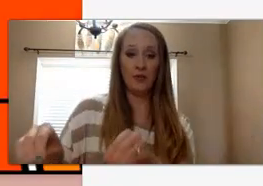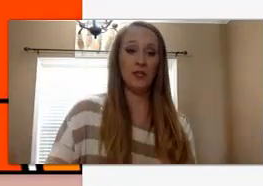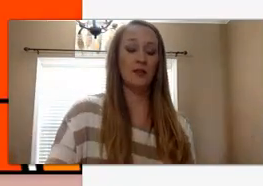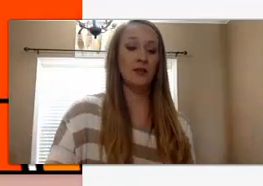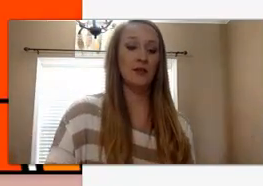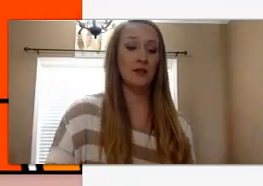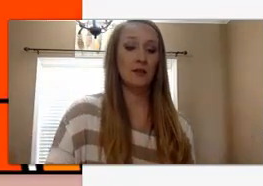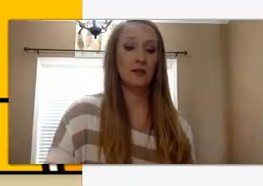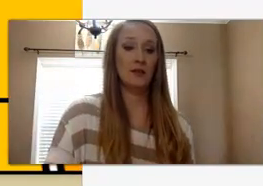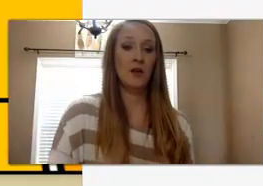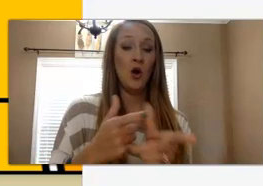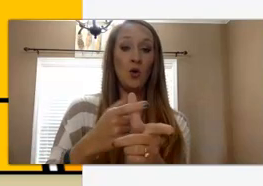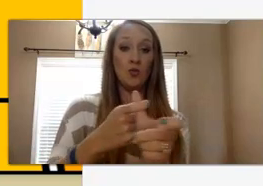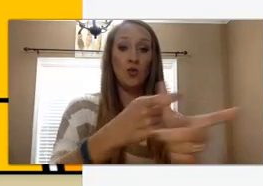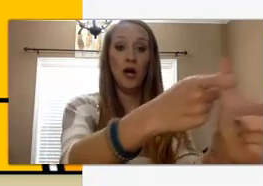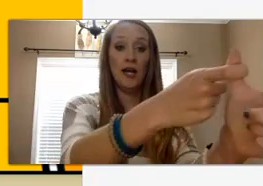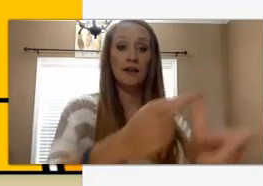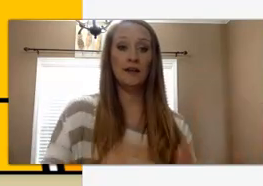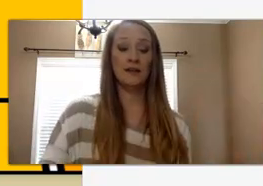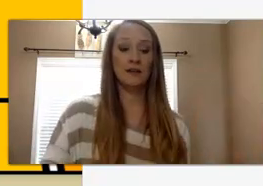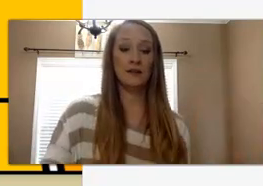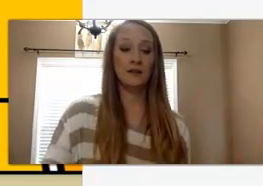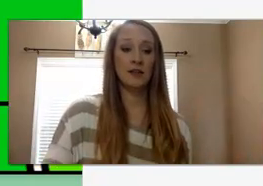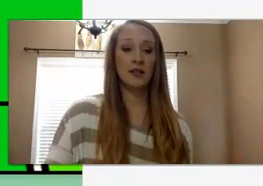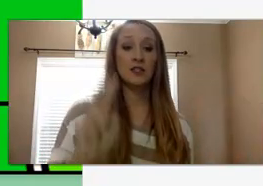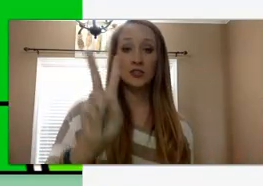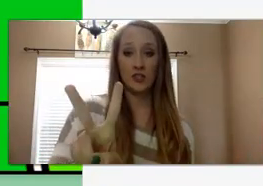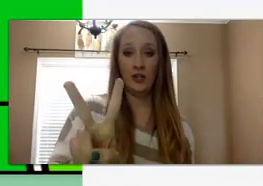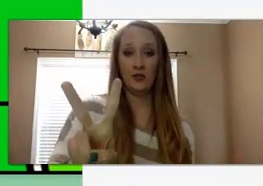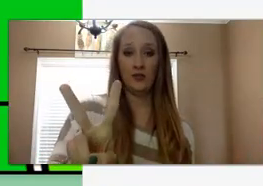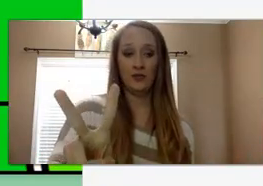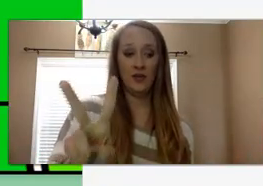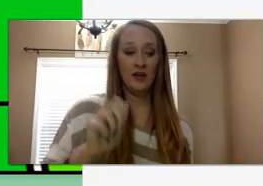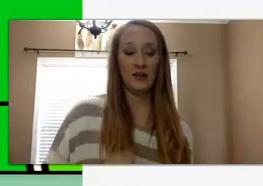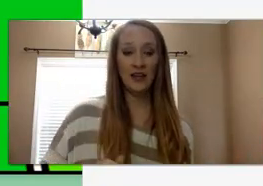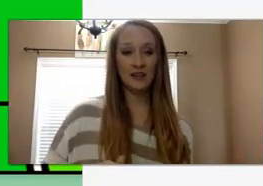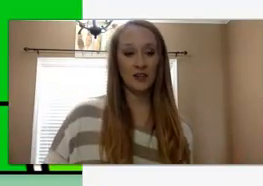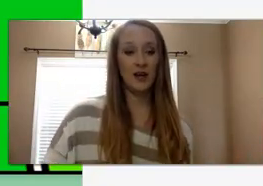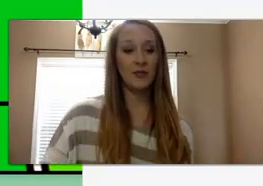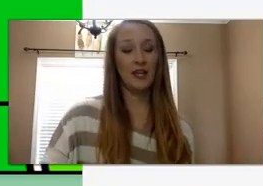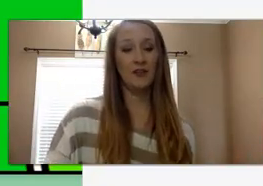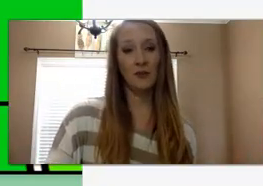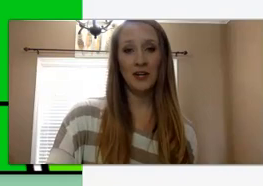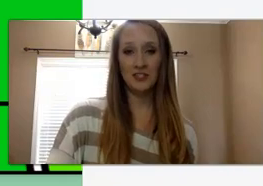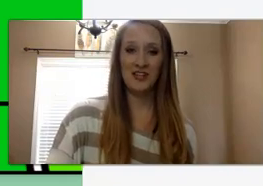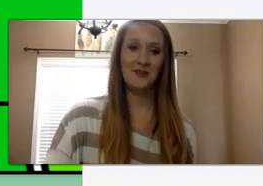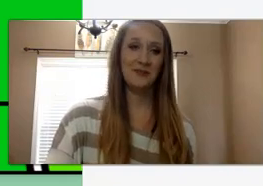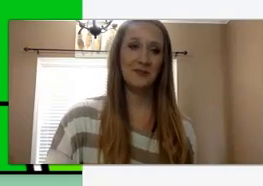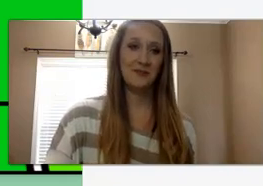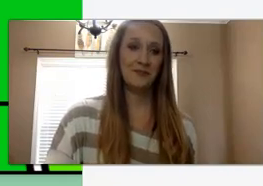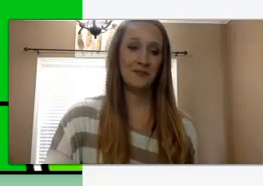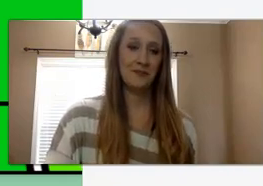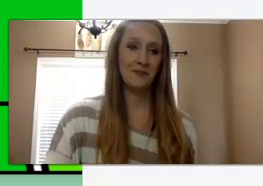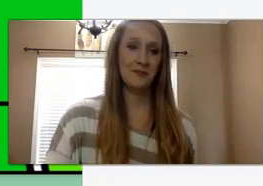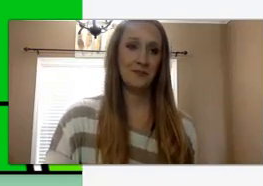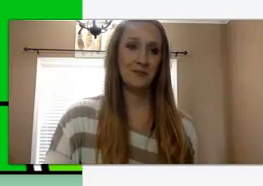Move. Run. 2. Okay, good job. Thank you for watching.